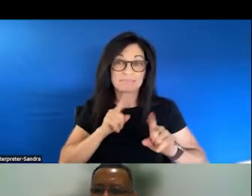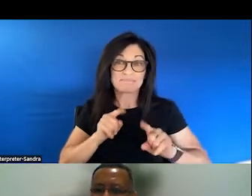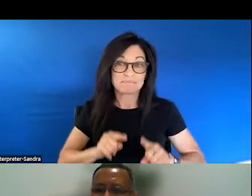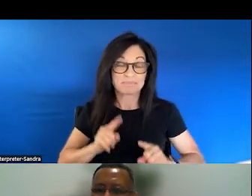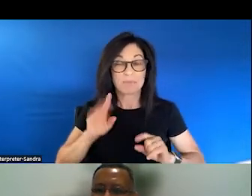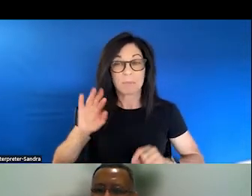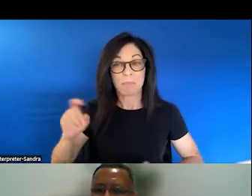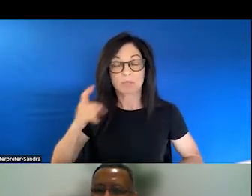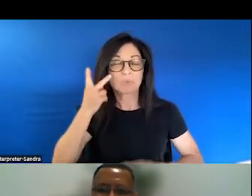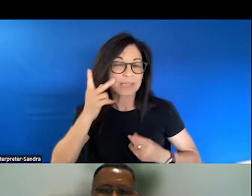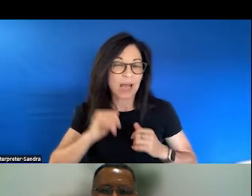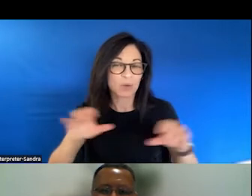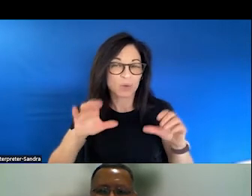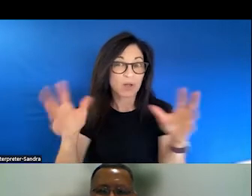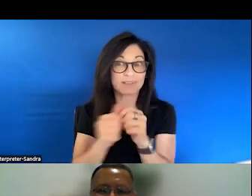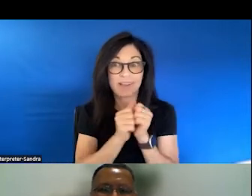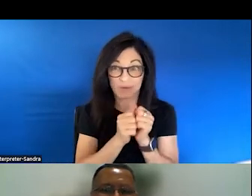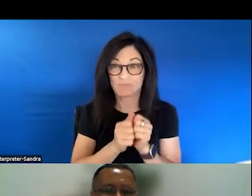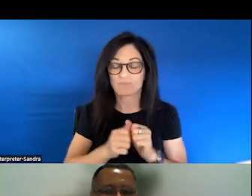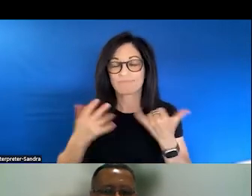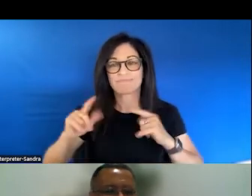the audience does all together.